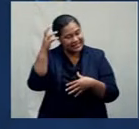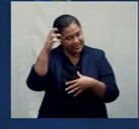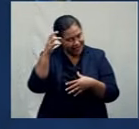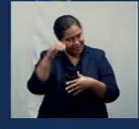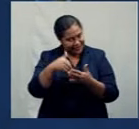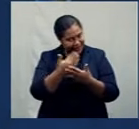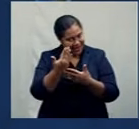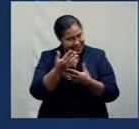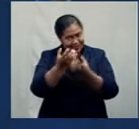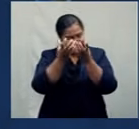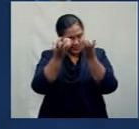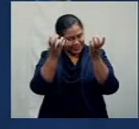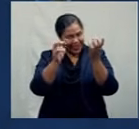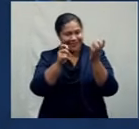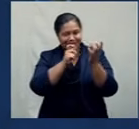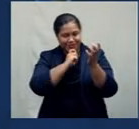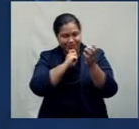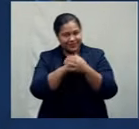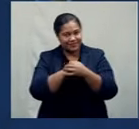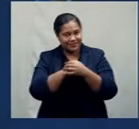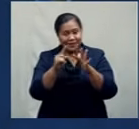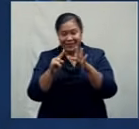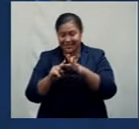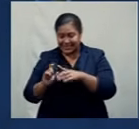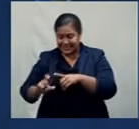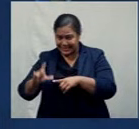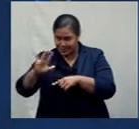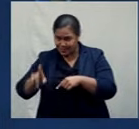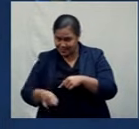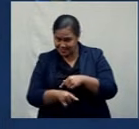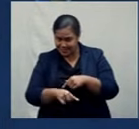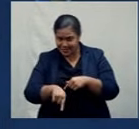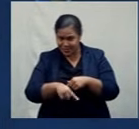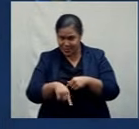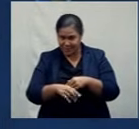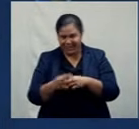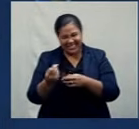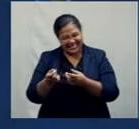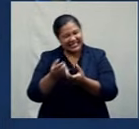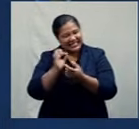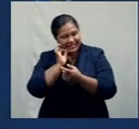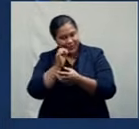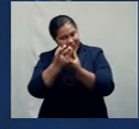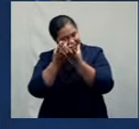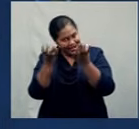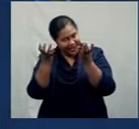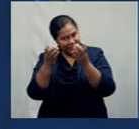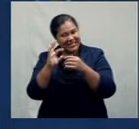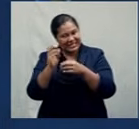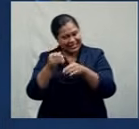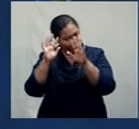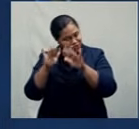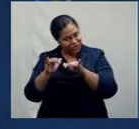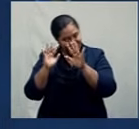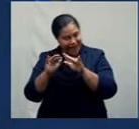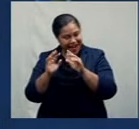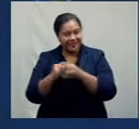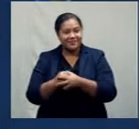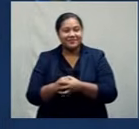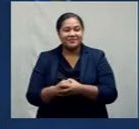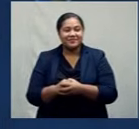day with cloudy afternoon eastwards from Pacific Harbour to Suva, partly cloudy conditions with brief showers.